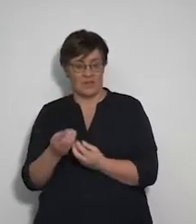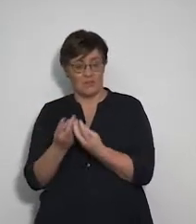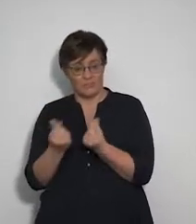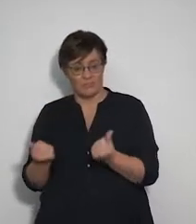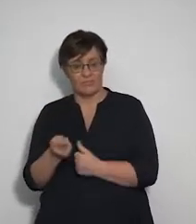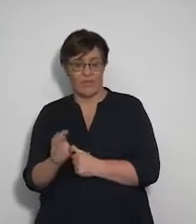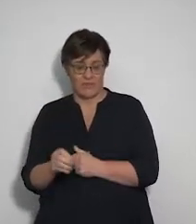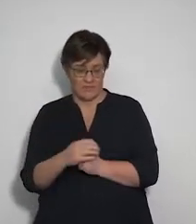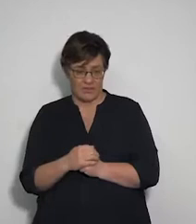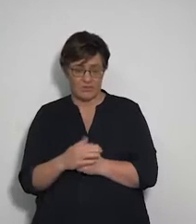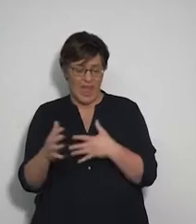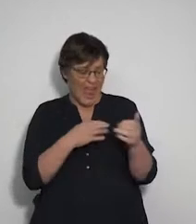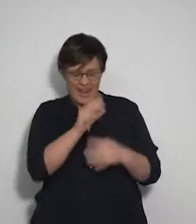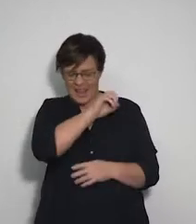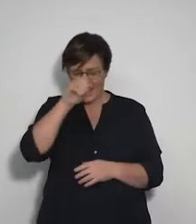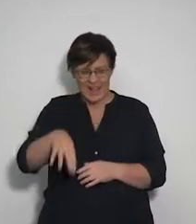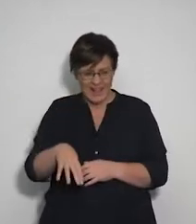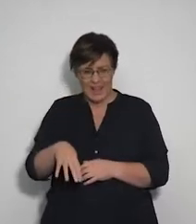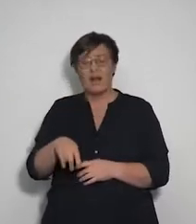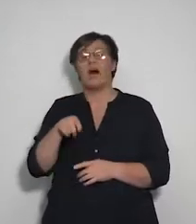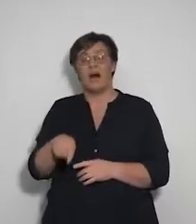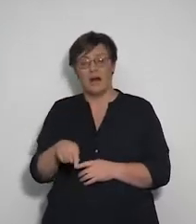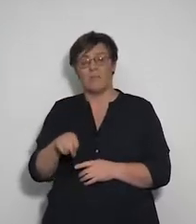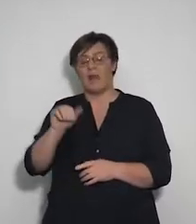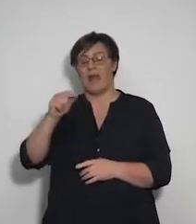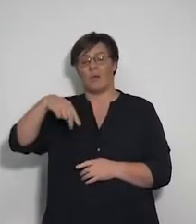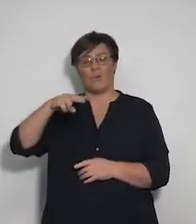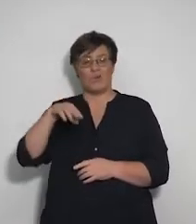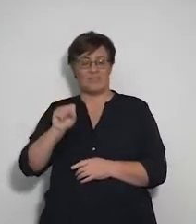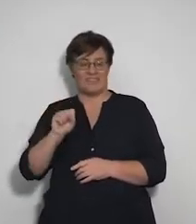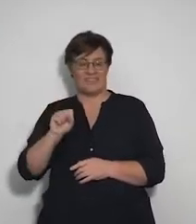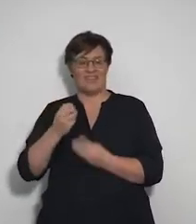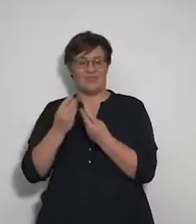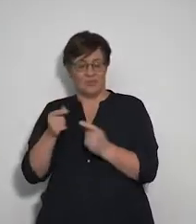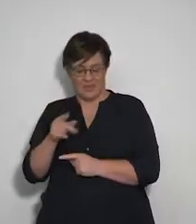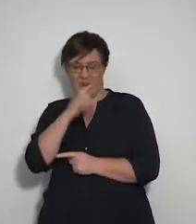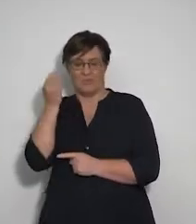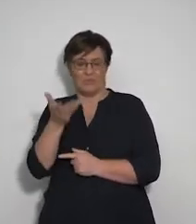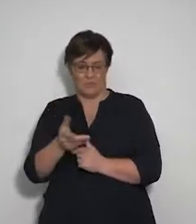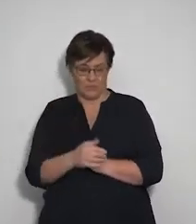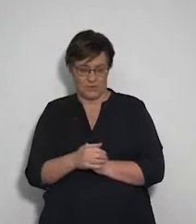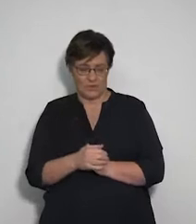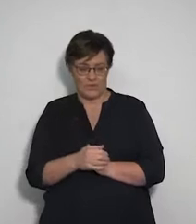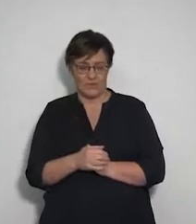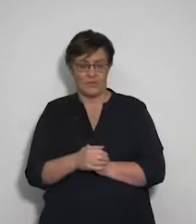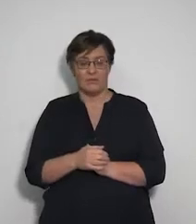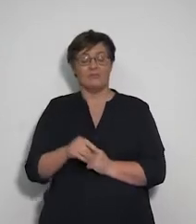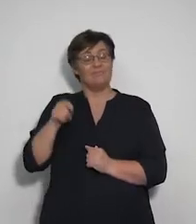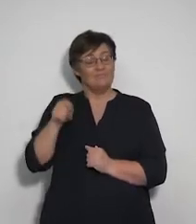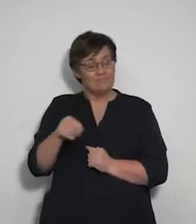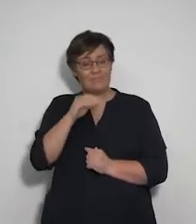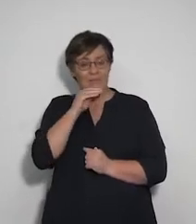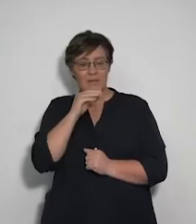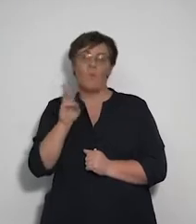that is formed with water as a solvent is called an aqueous solution. So when we talk of an aqueous solution, it means